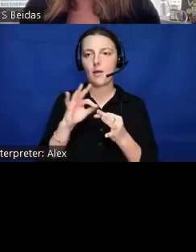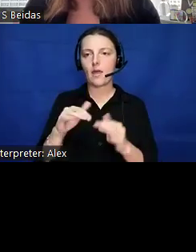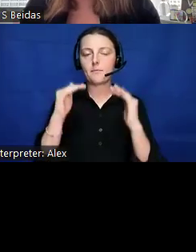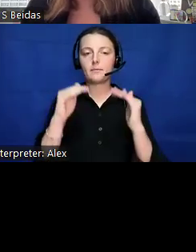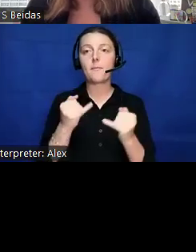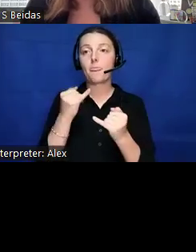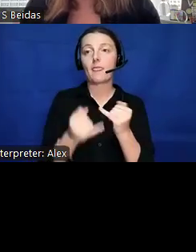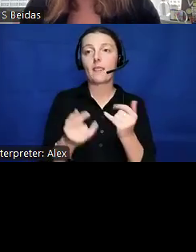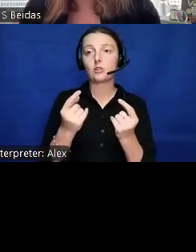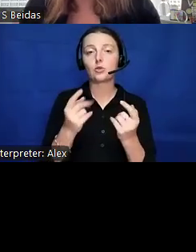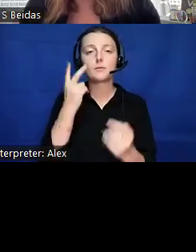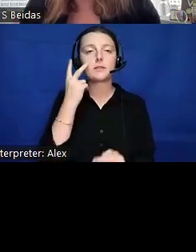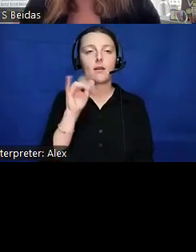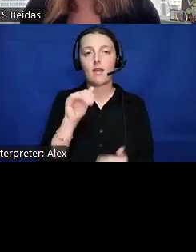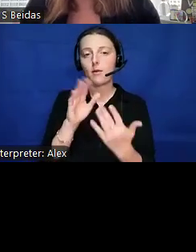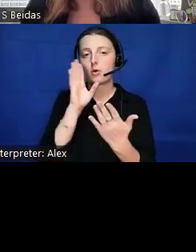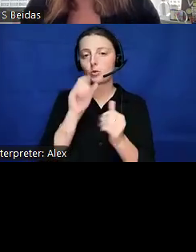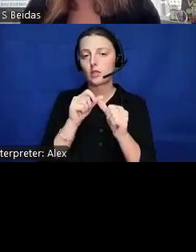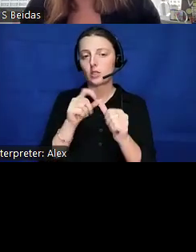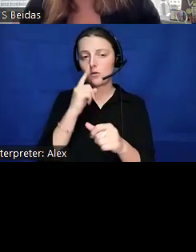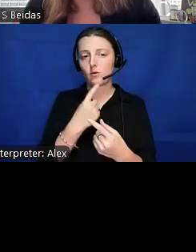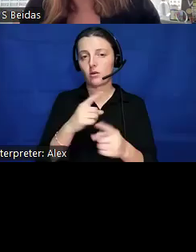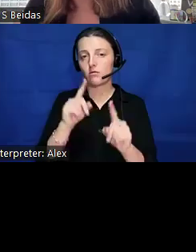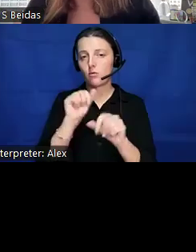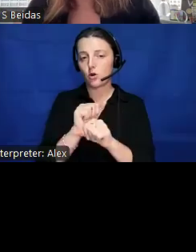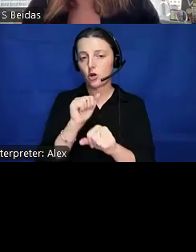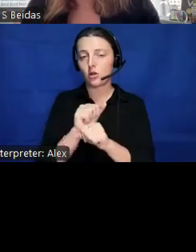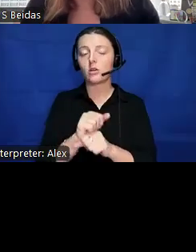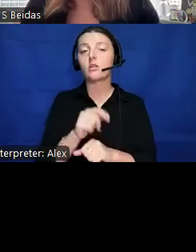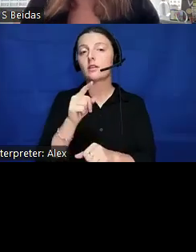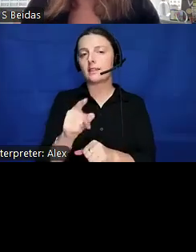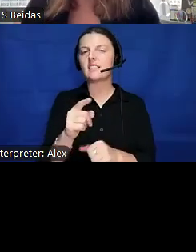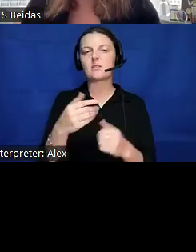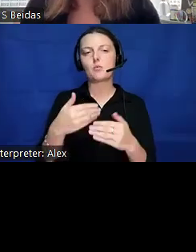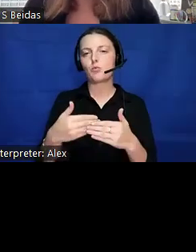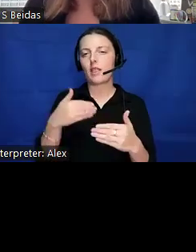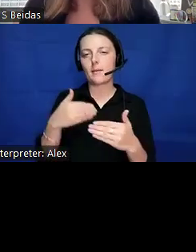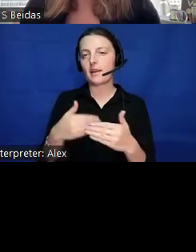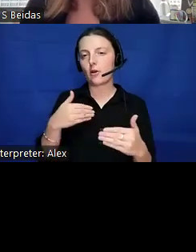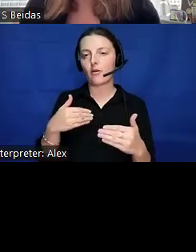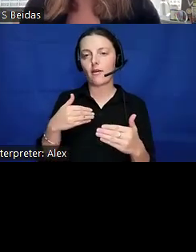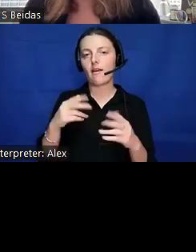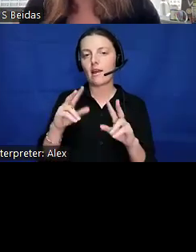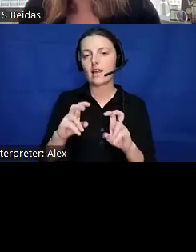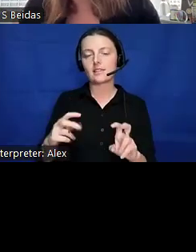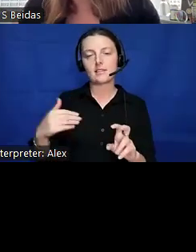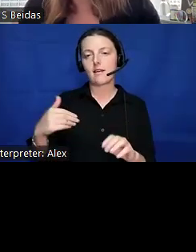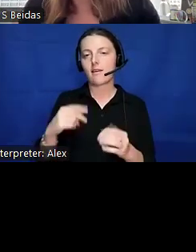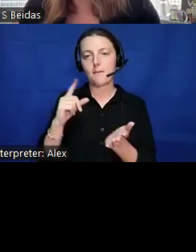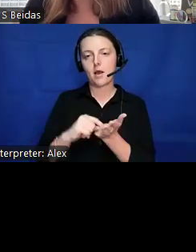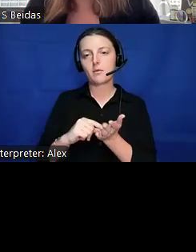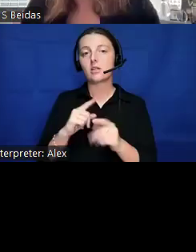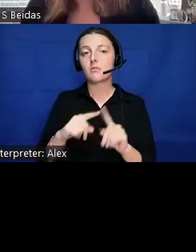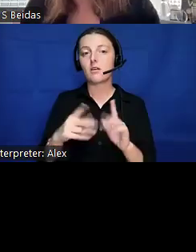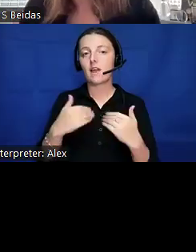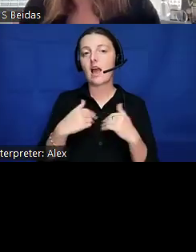is seeing if the approach continues to work. And this slide just is preliminary analysis. We haven't published yet. But there is a small drop